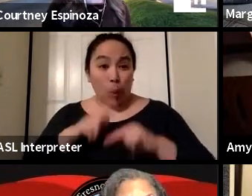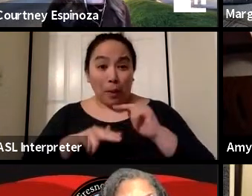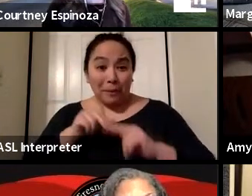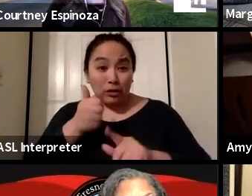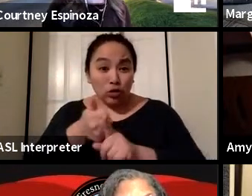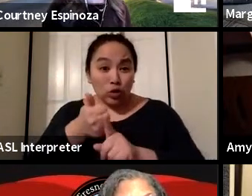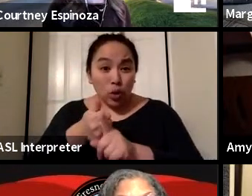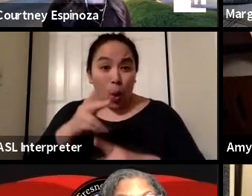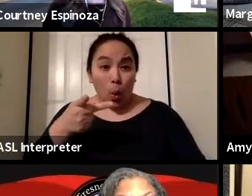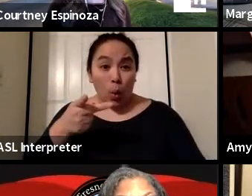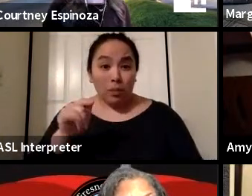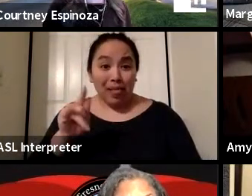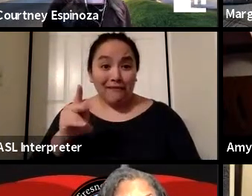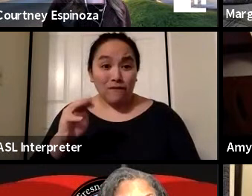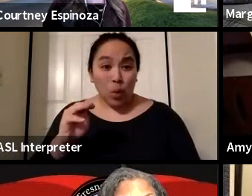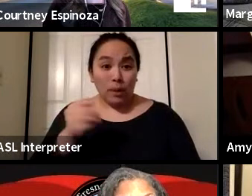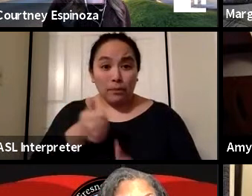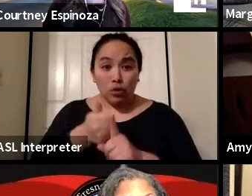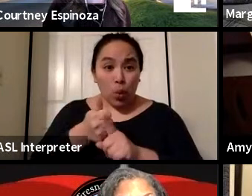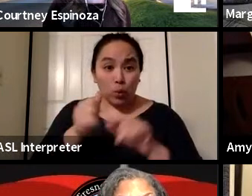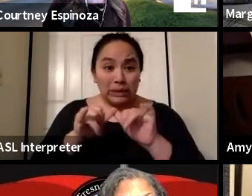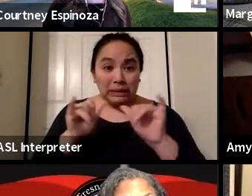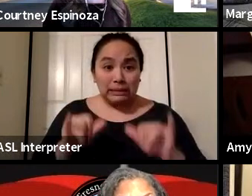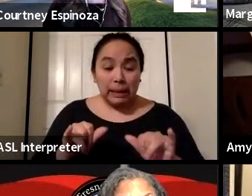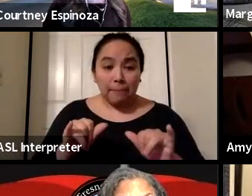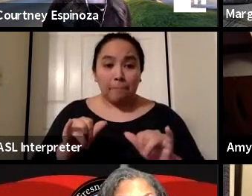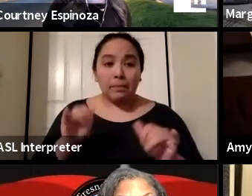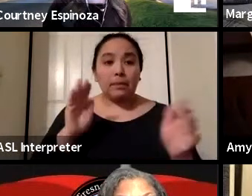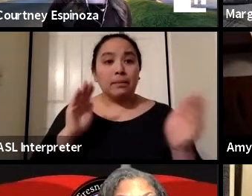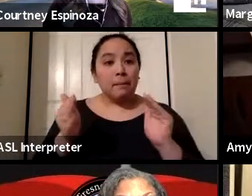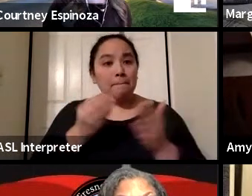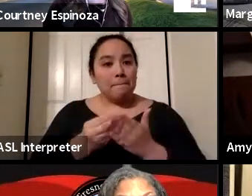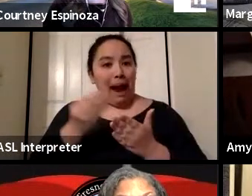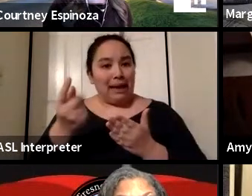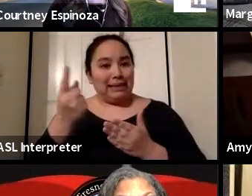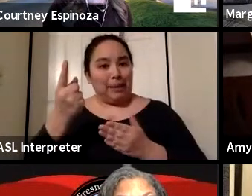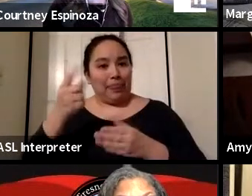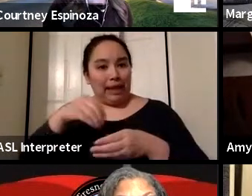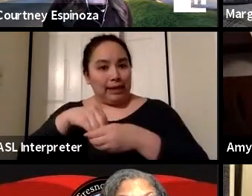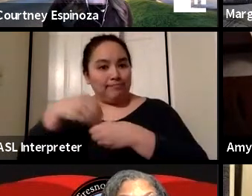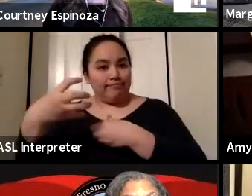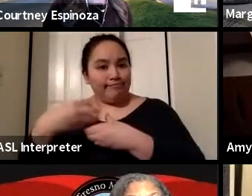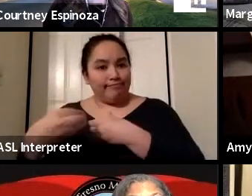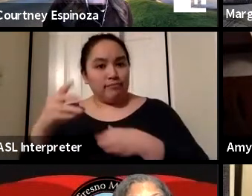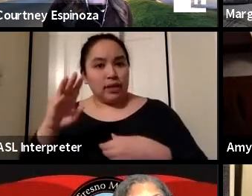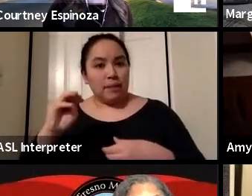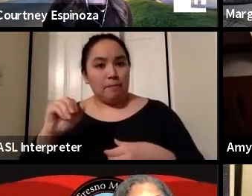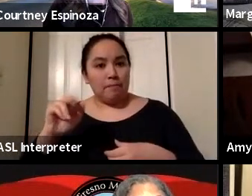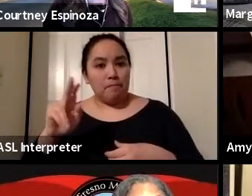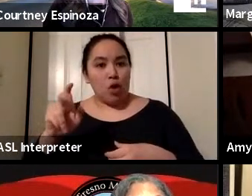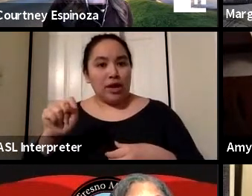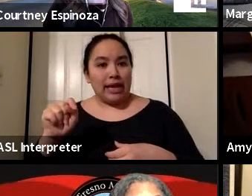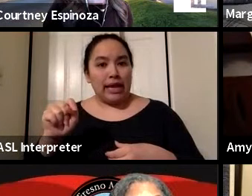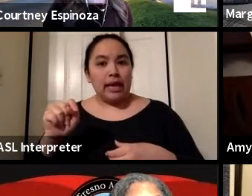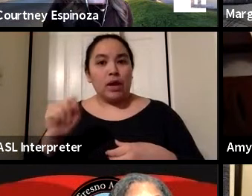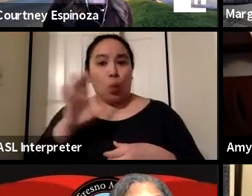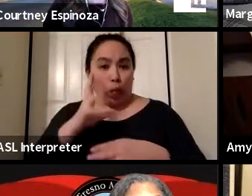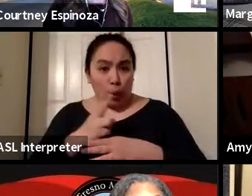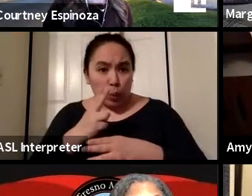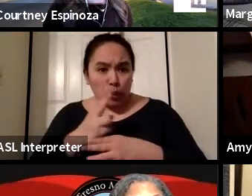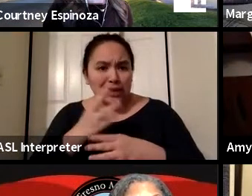platform, your own system versus buying something out in the market. Have you decided what platform you're using and who's your vendor?